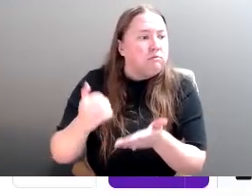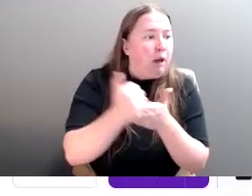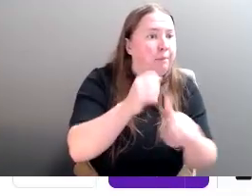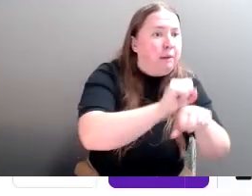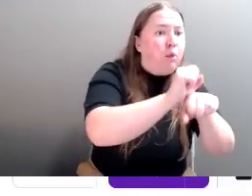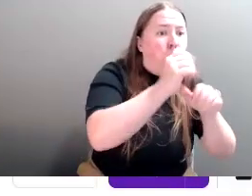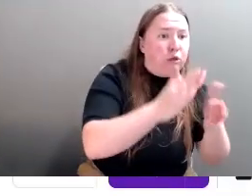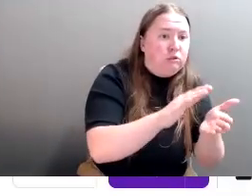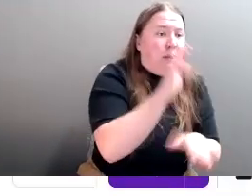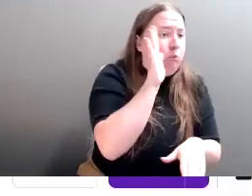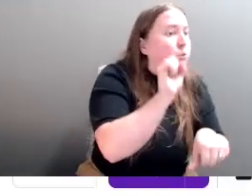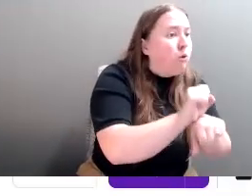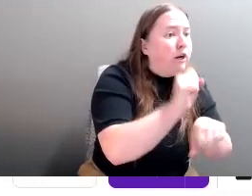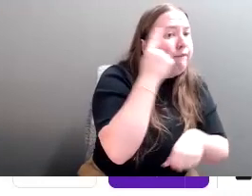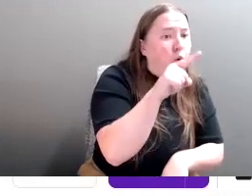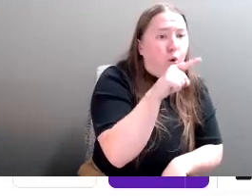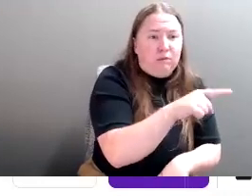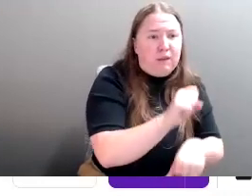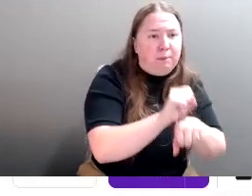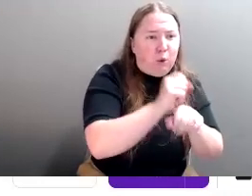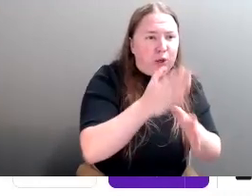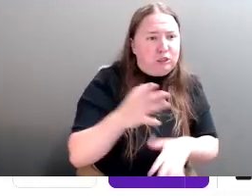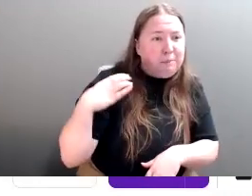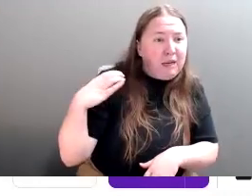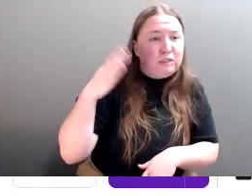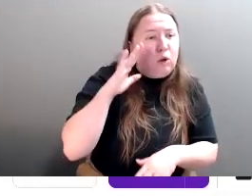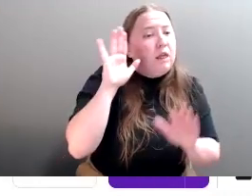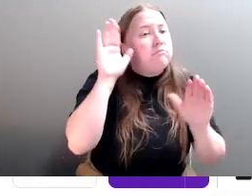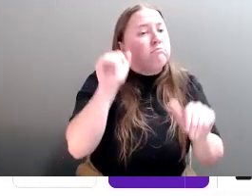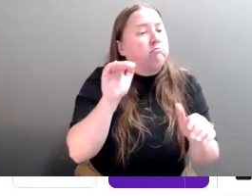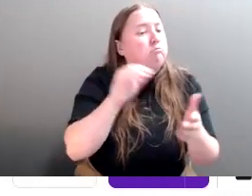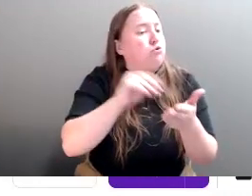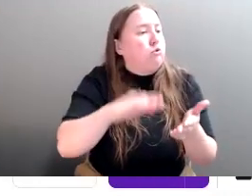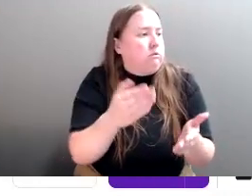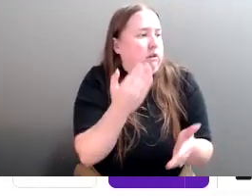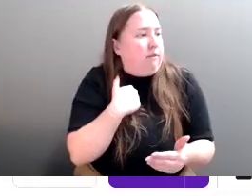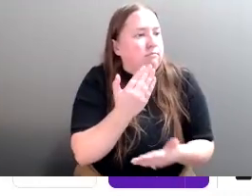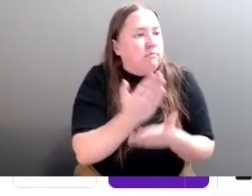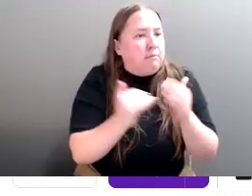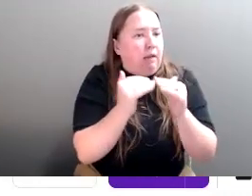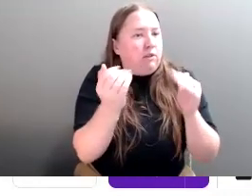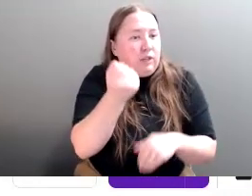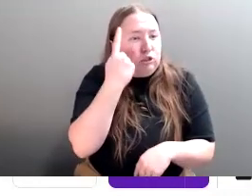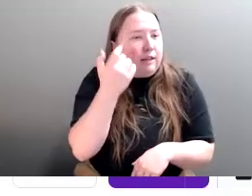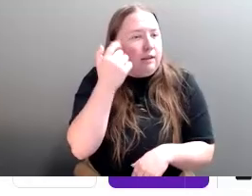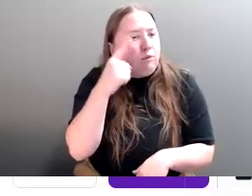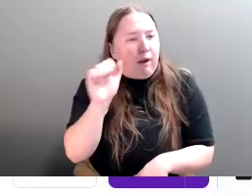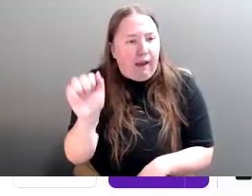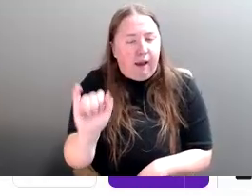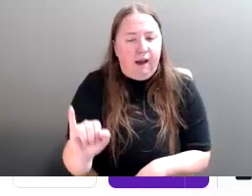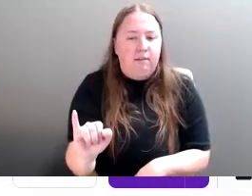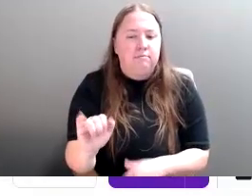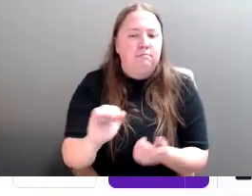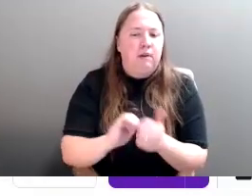they're going to be, because these employers are going to expect these students to come in with some level, right? And then how do we be